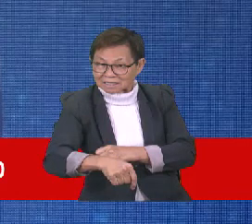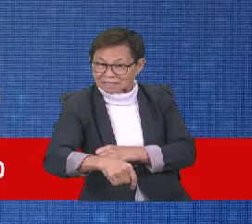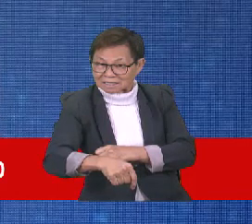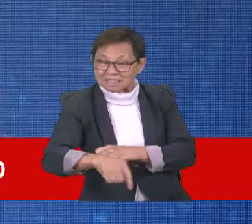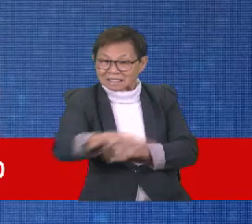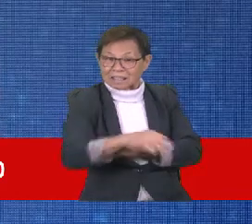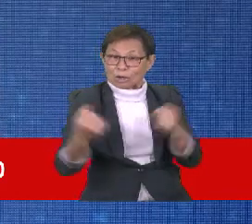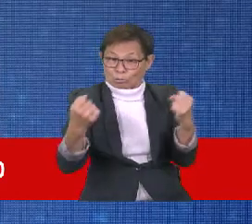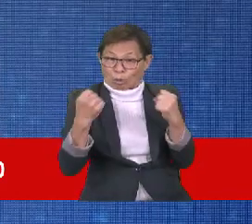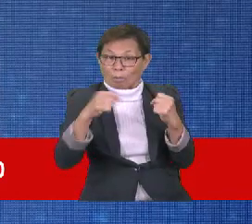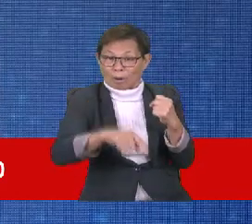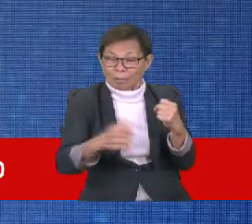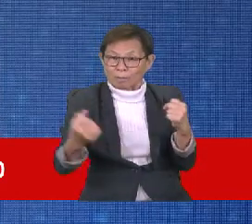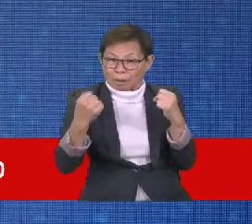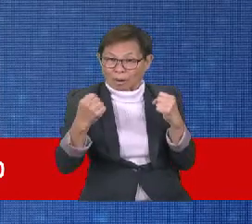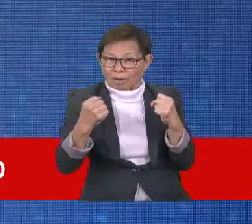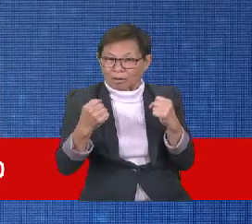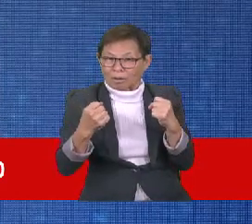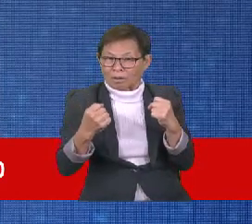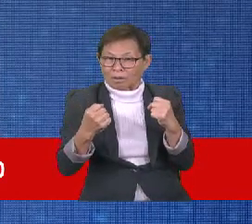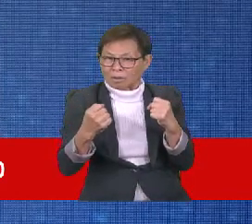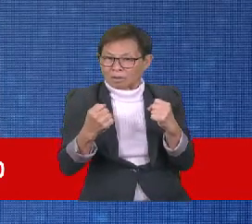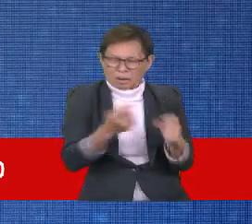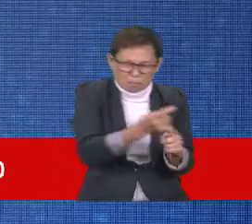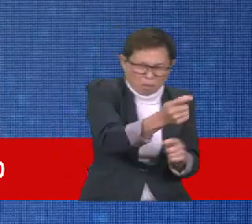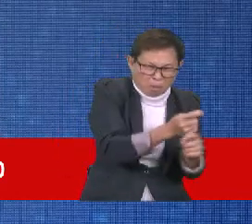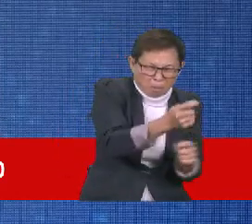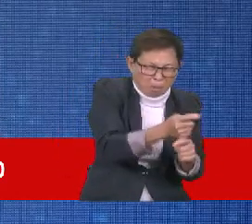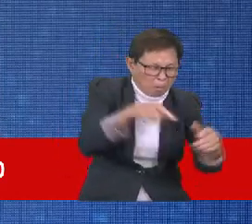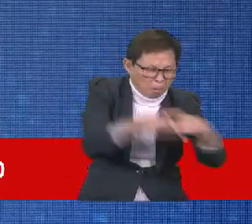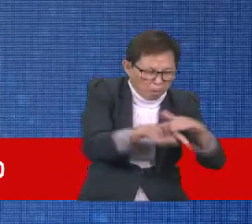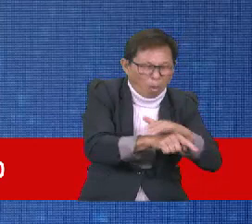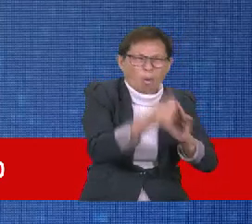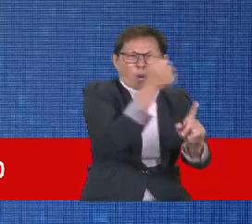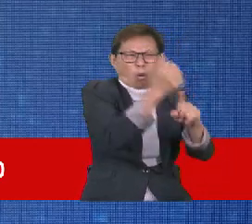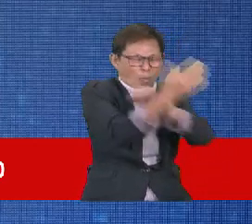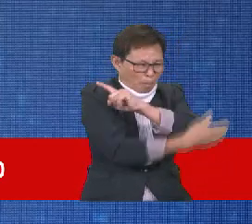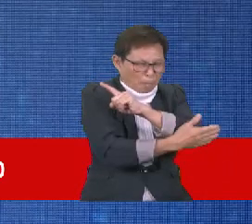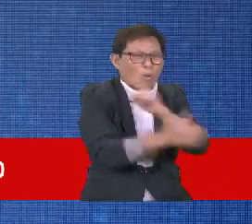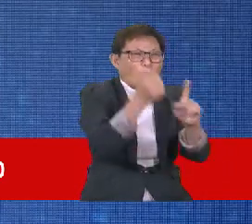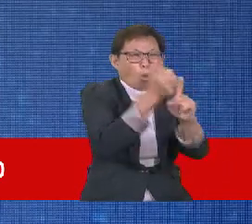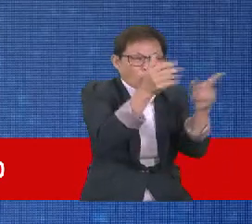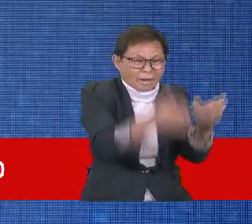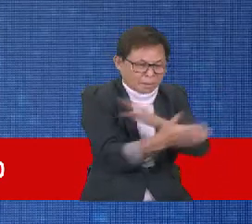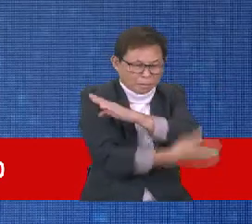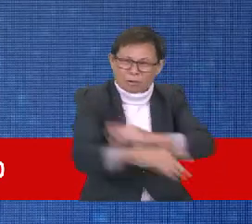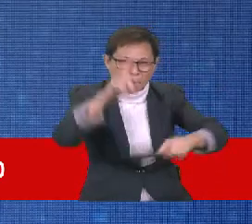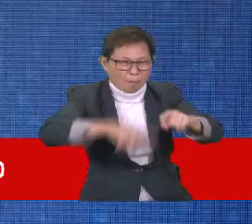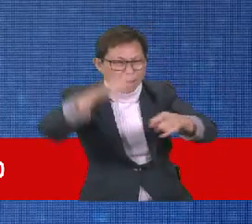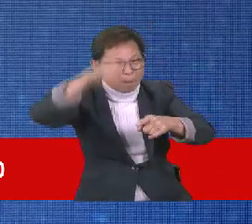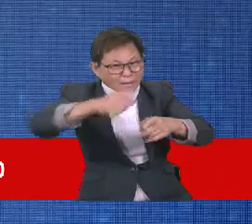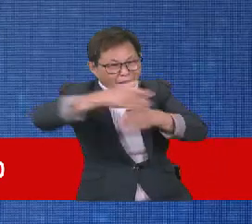atrocities perpetrated against their own people must end. I mean, first, we don't tolerate